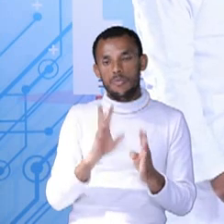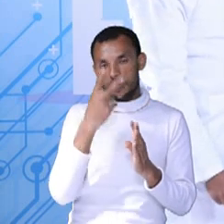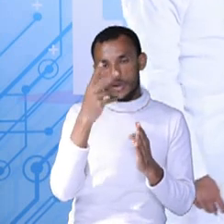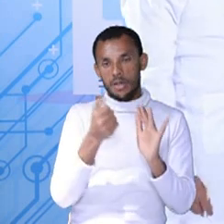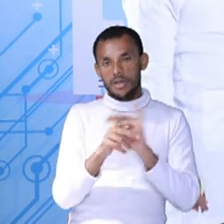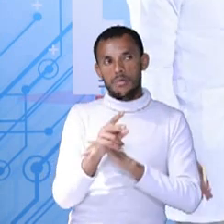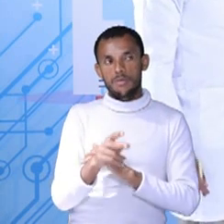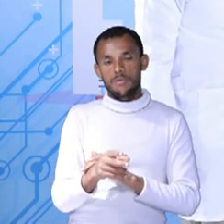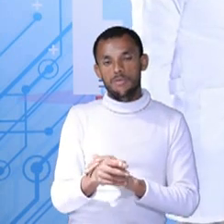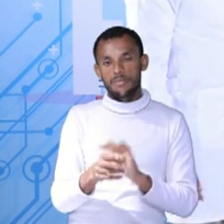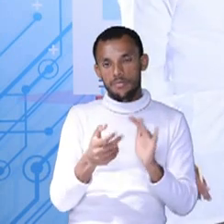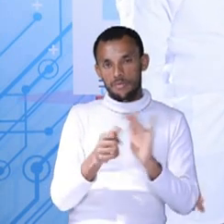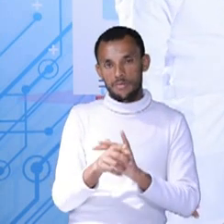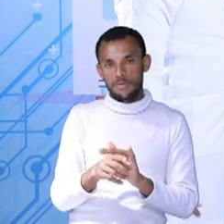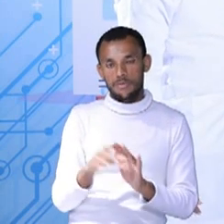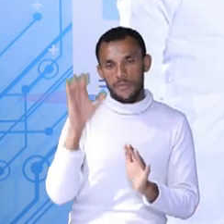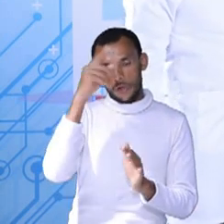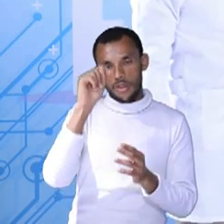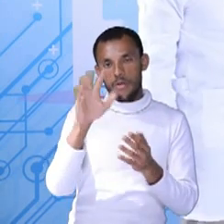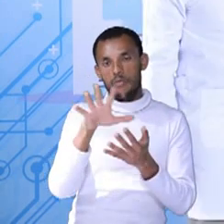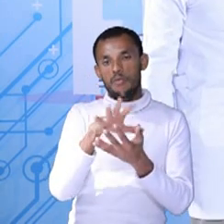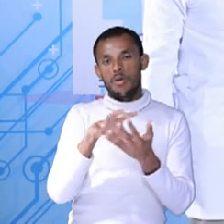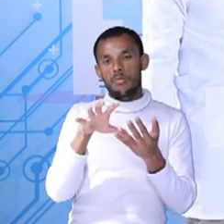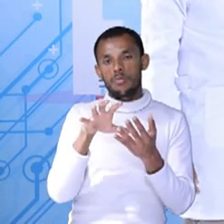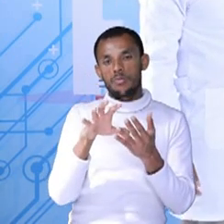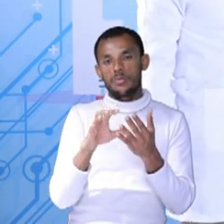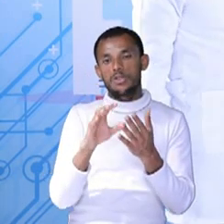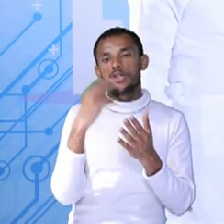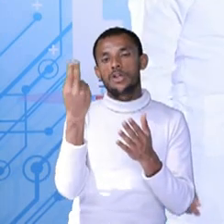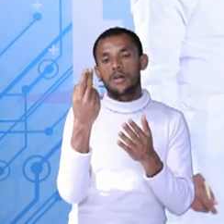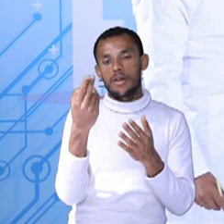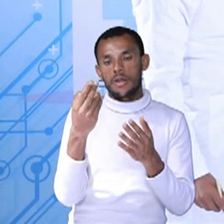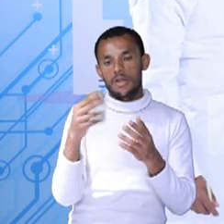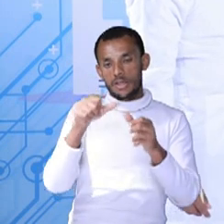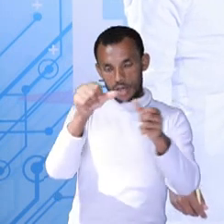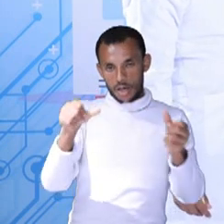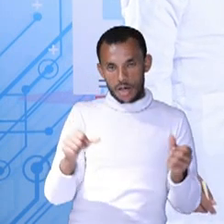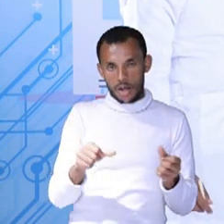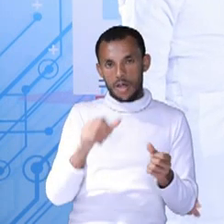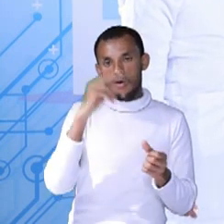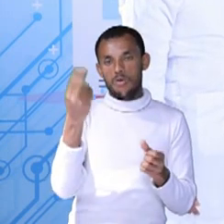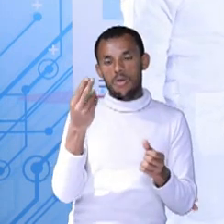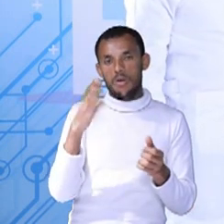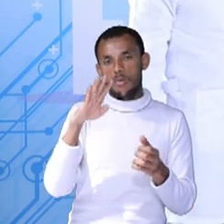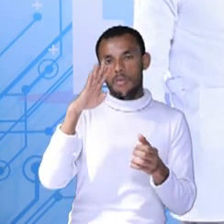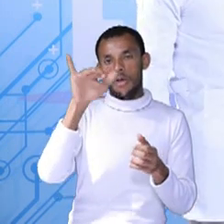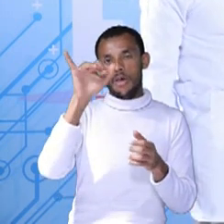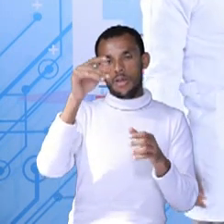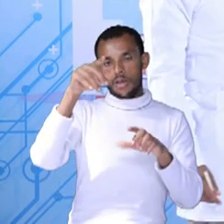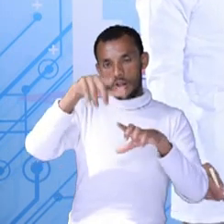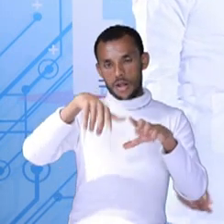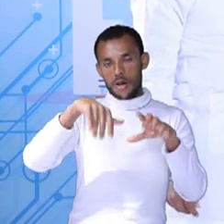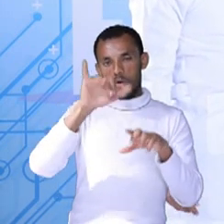for this. Now find the volume generated when the area bounded by the line y is equal